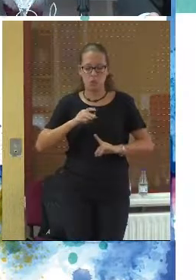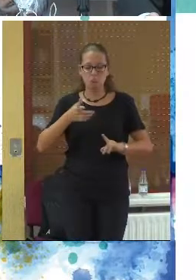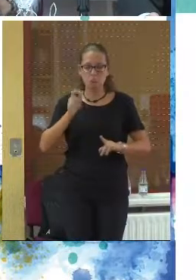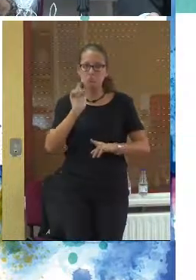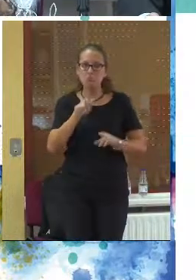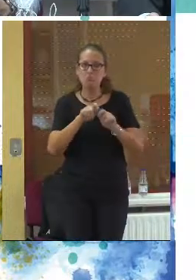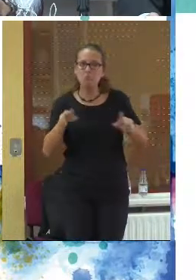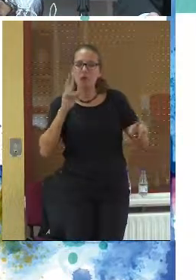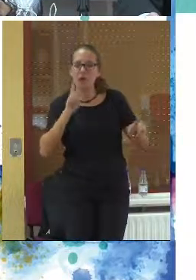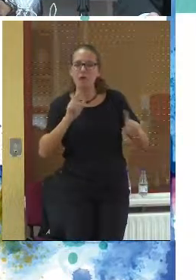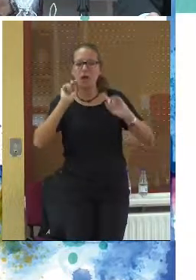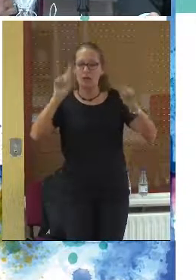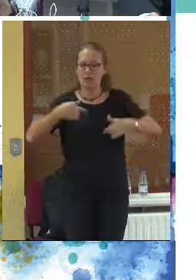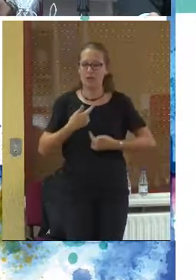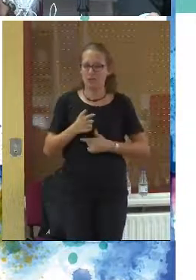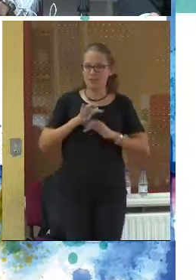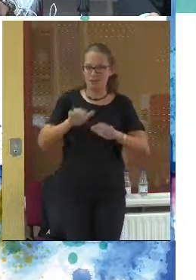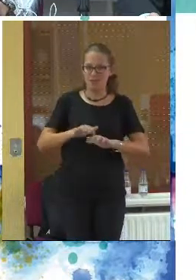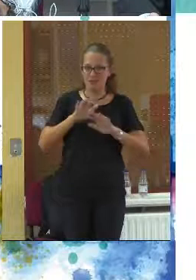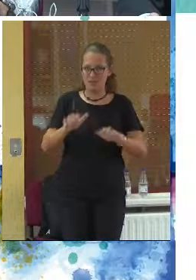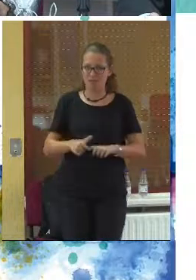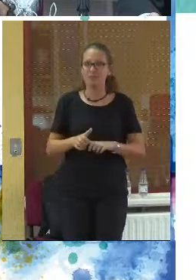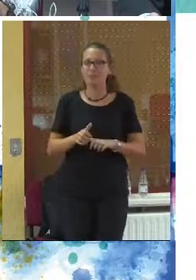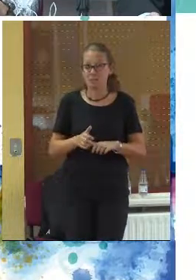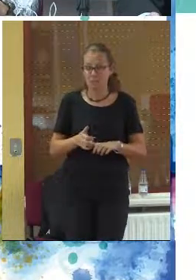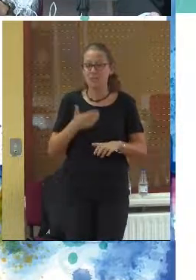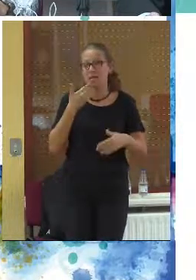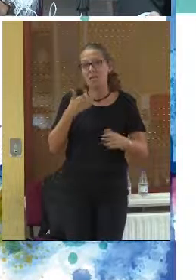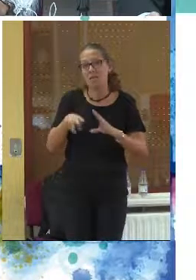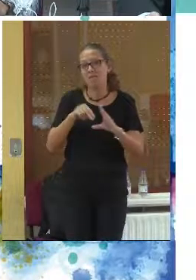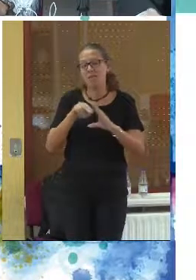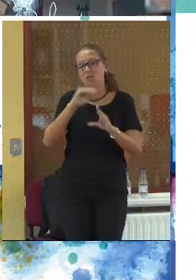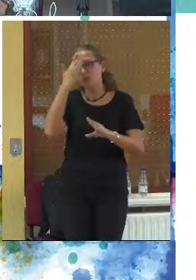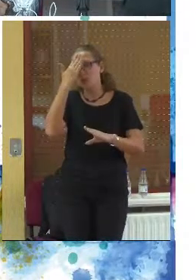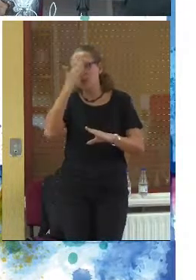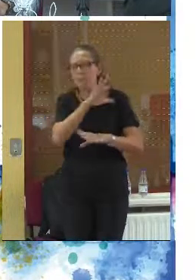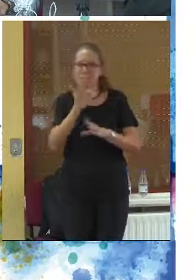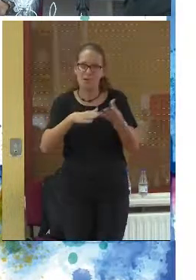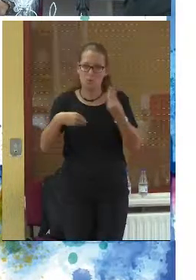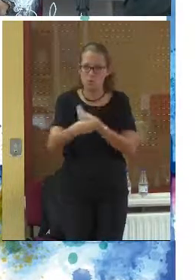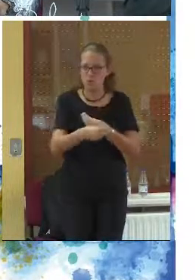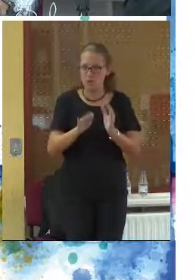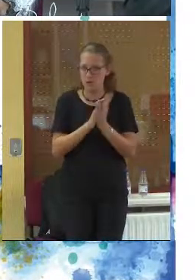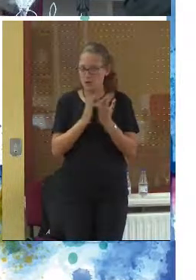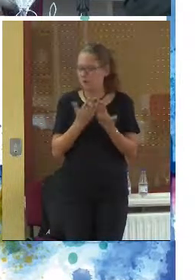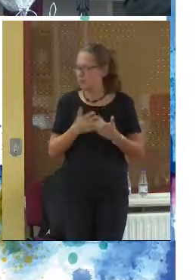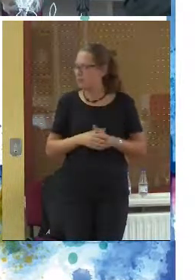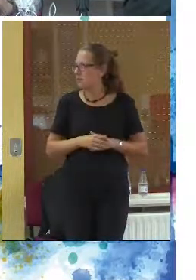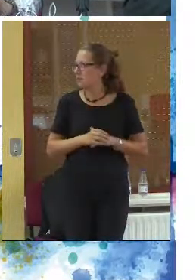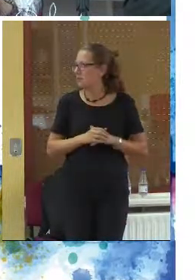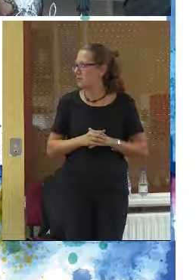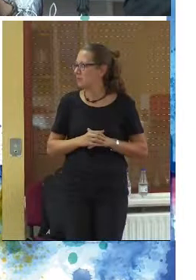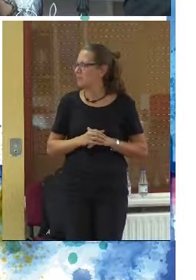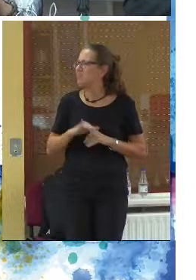entity just by using this ecosystem. And with the manuals we've uploaded.